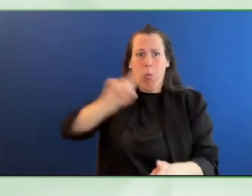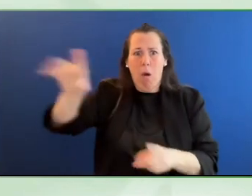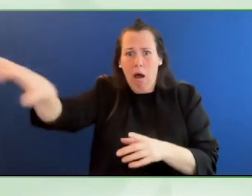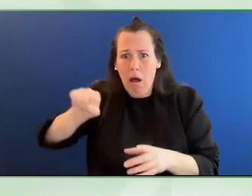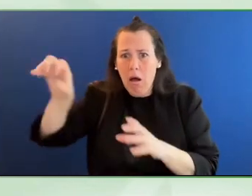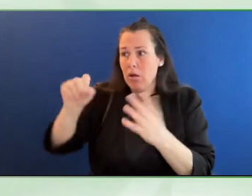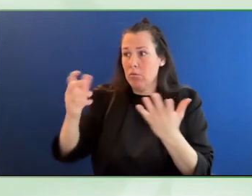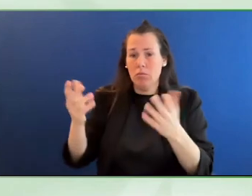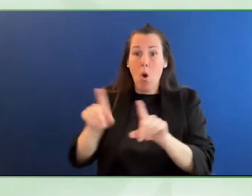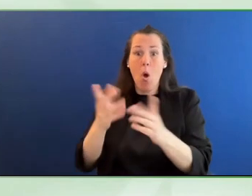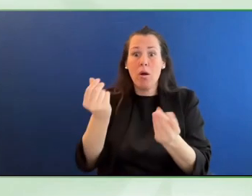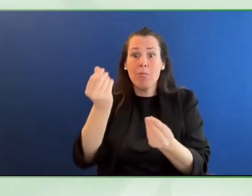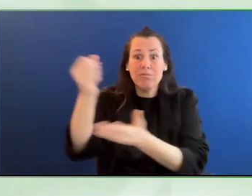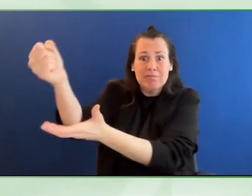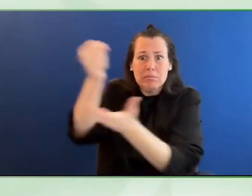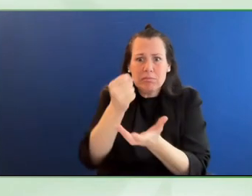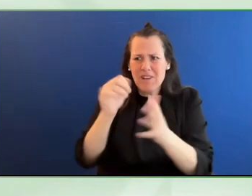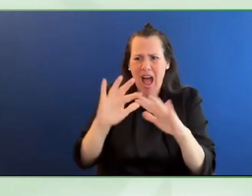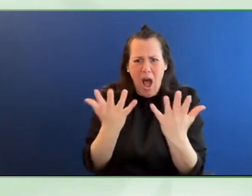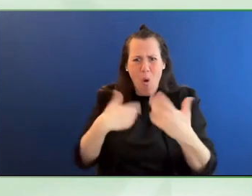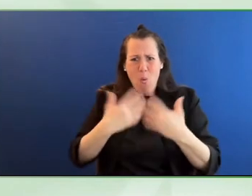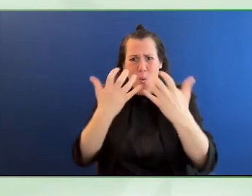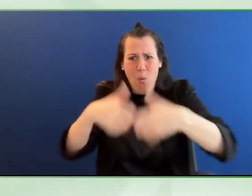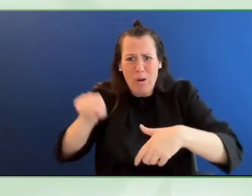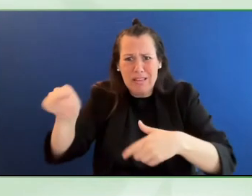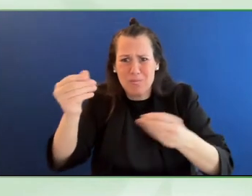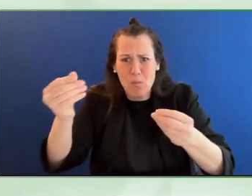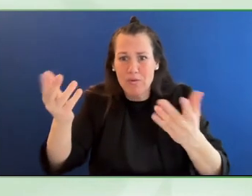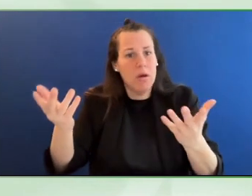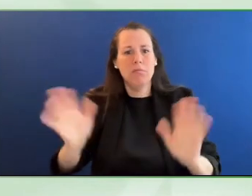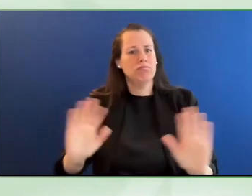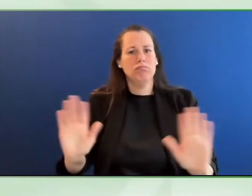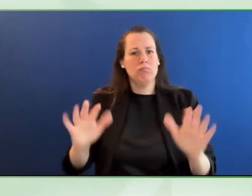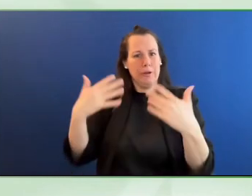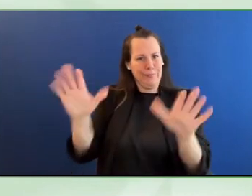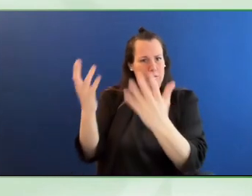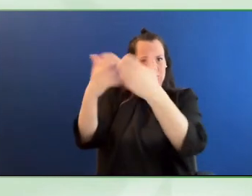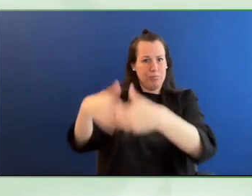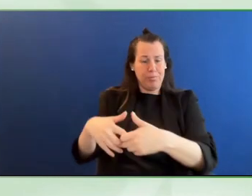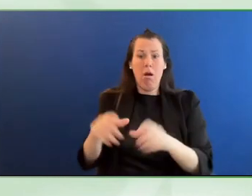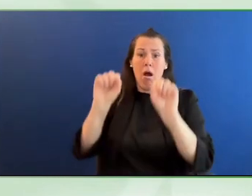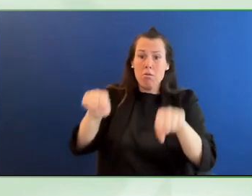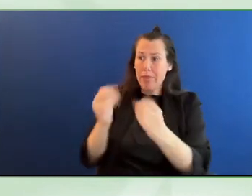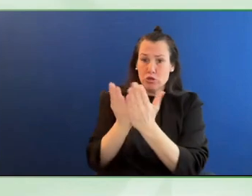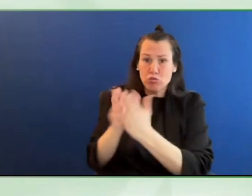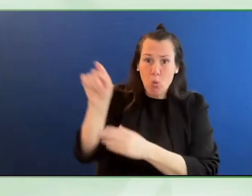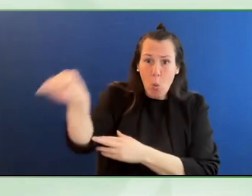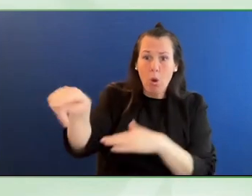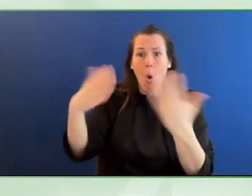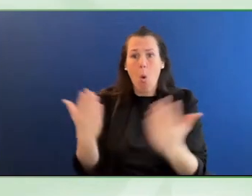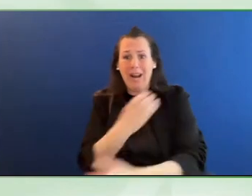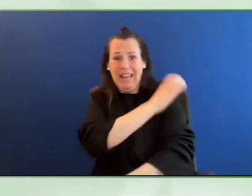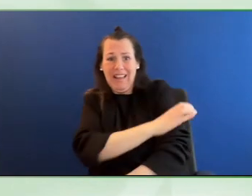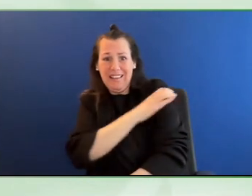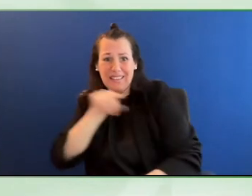to a computer that has that. You set it up the way you need to have it, or if somebody sets it up for you, and then you save it, and it goes to the cloud into